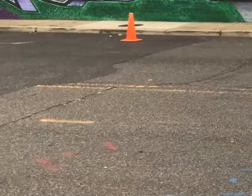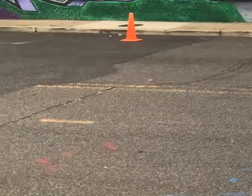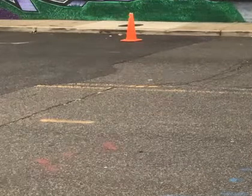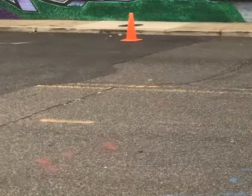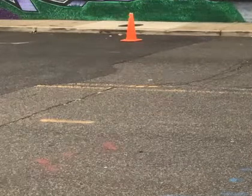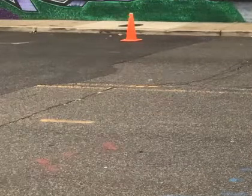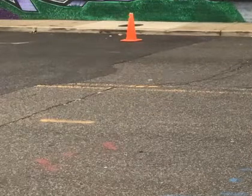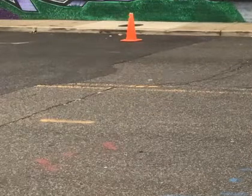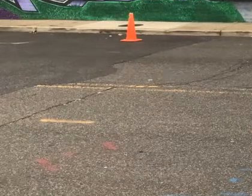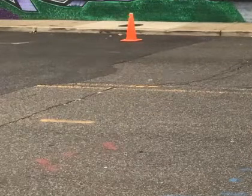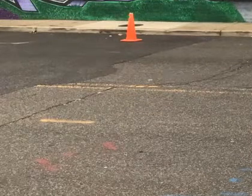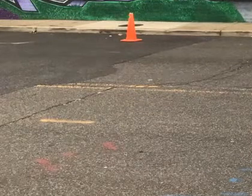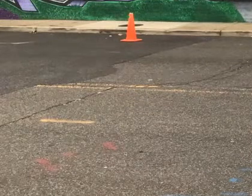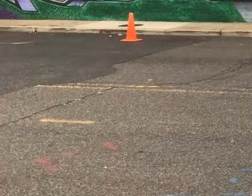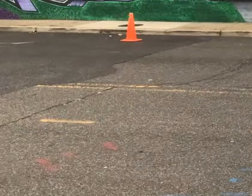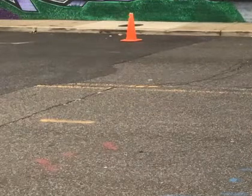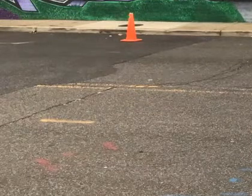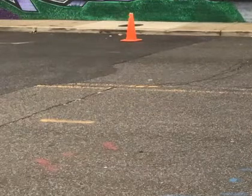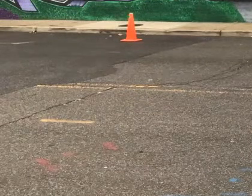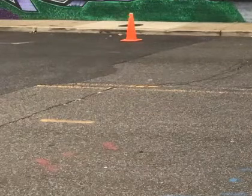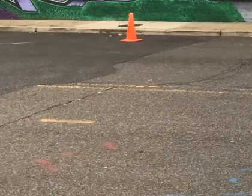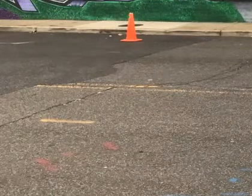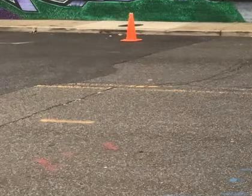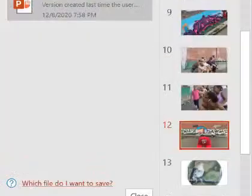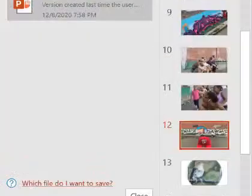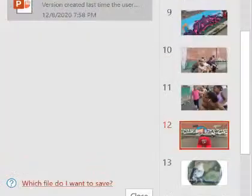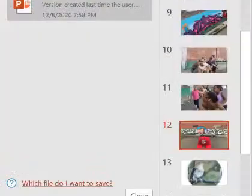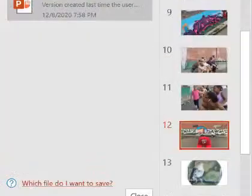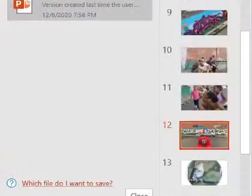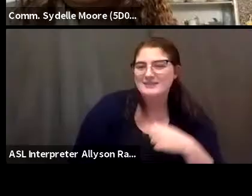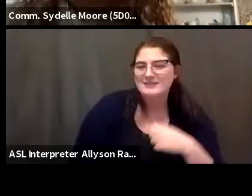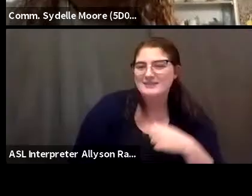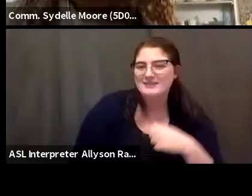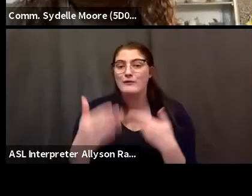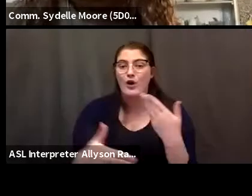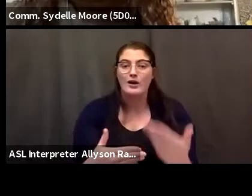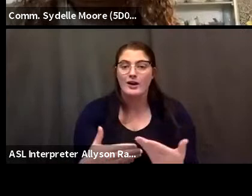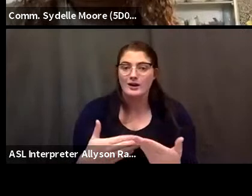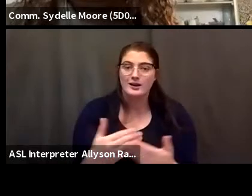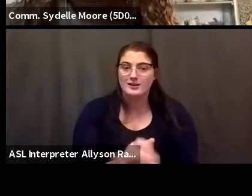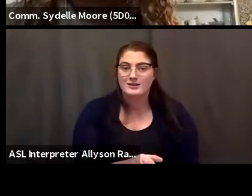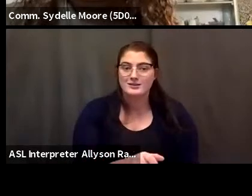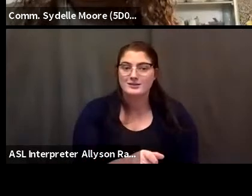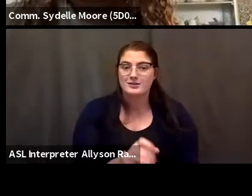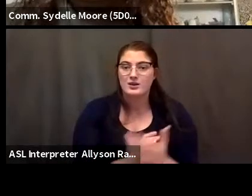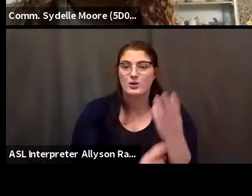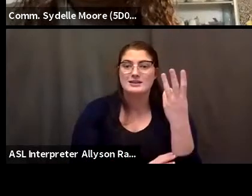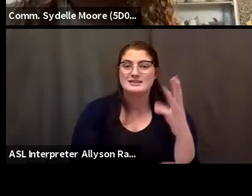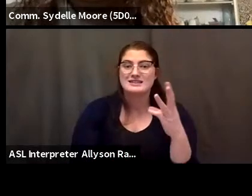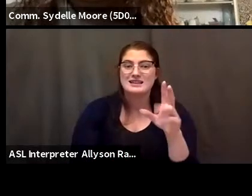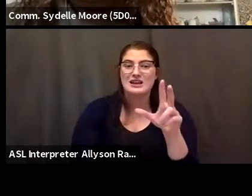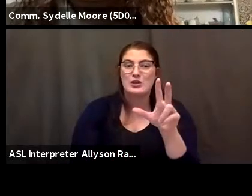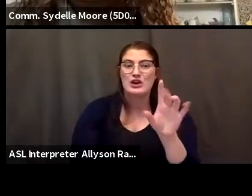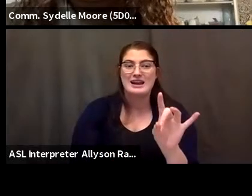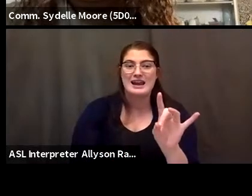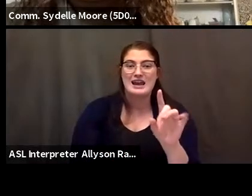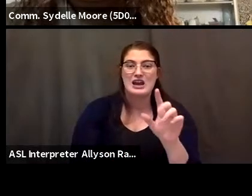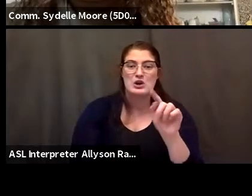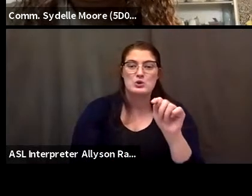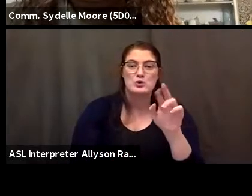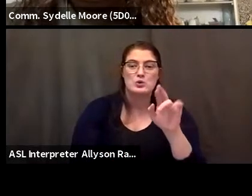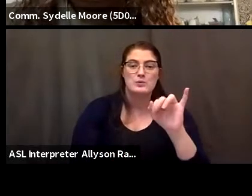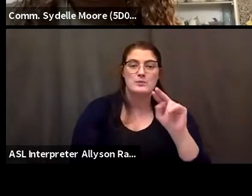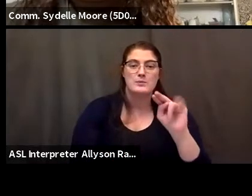Okay. Well, thank you. So now we'll move on to 1638 Trinidad Avenue.